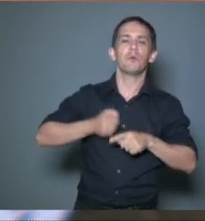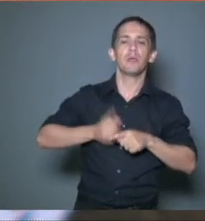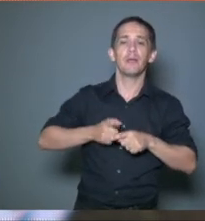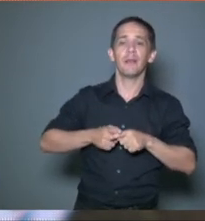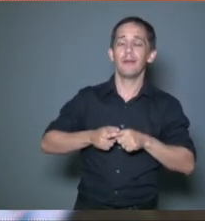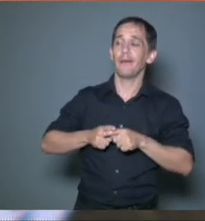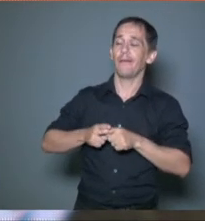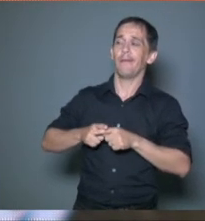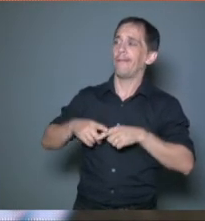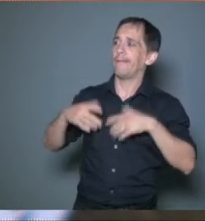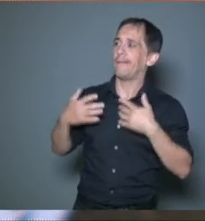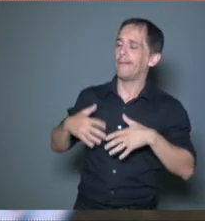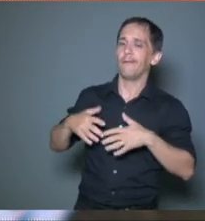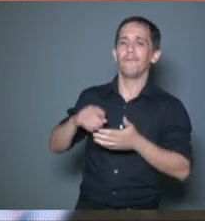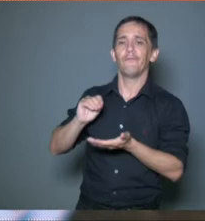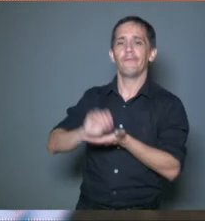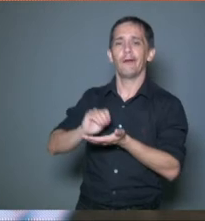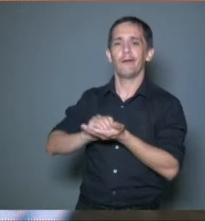So